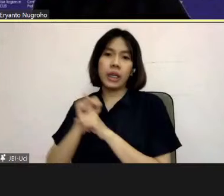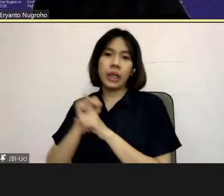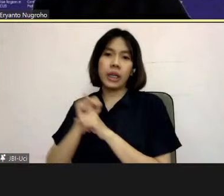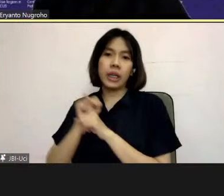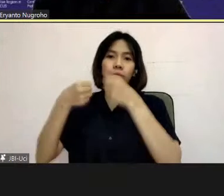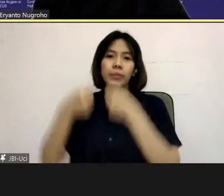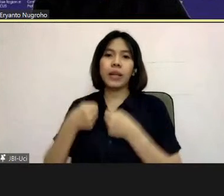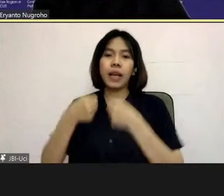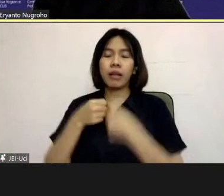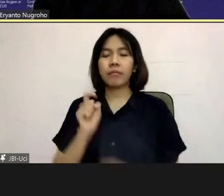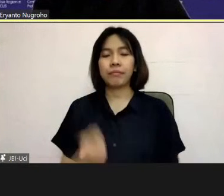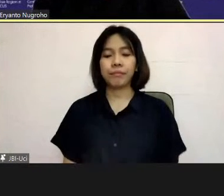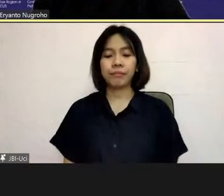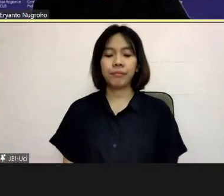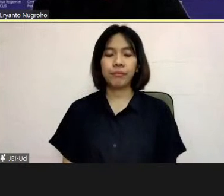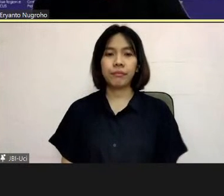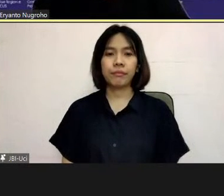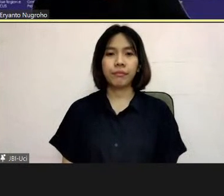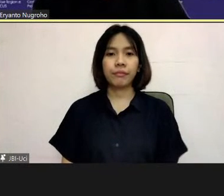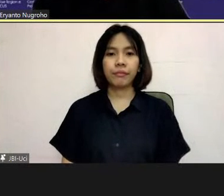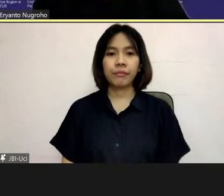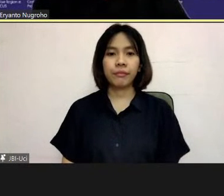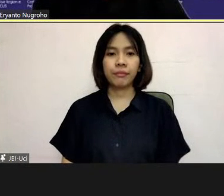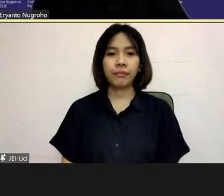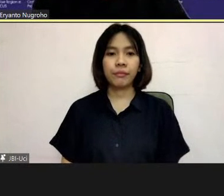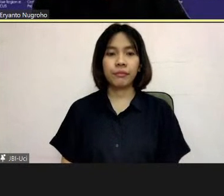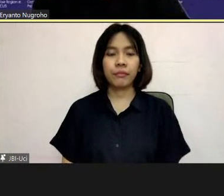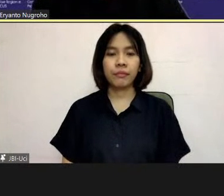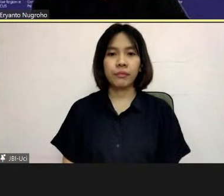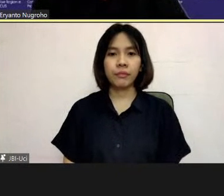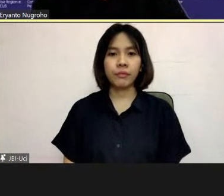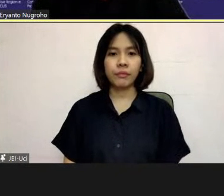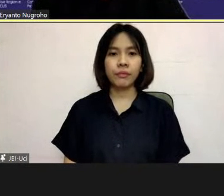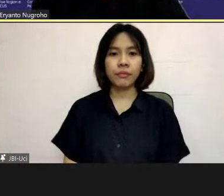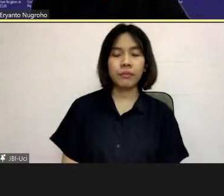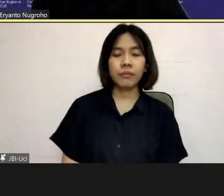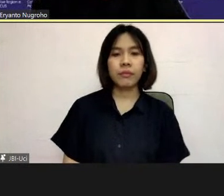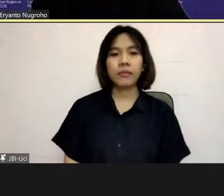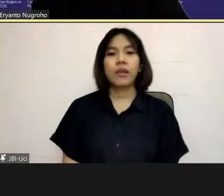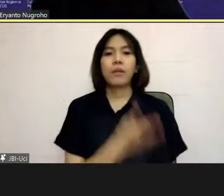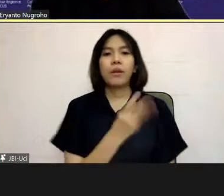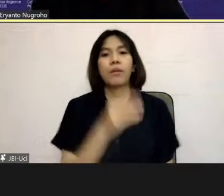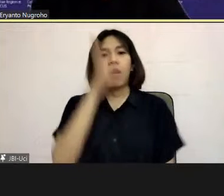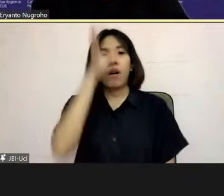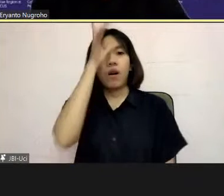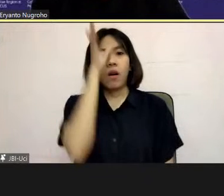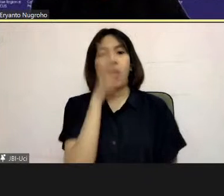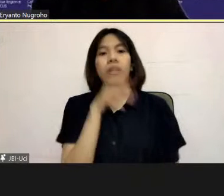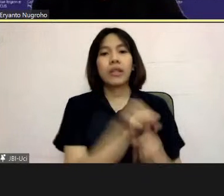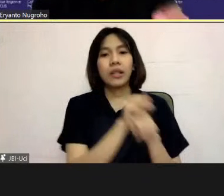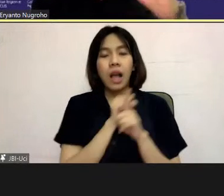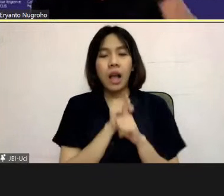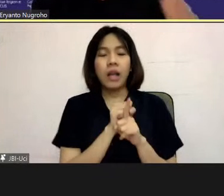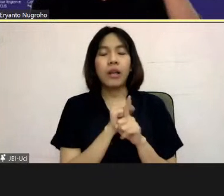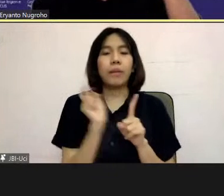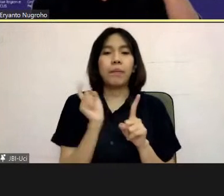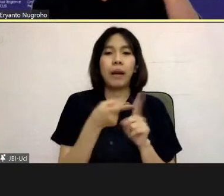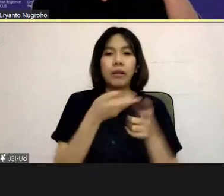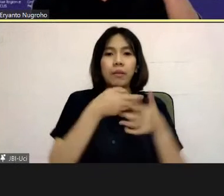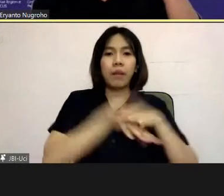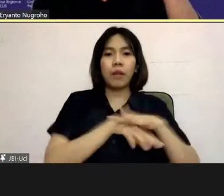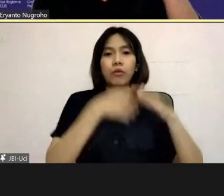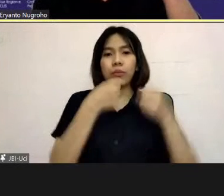For example, from the Business and Human Rights Resource Center, they recorded more than 2,000